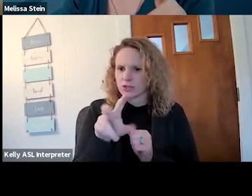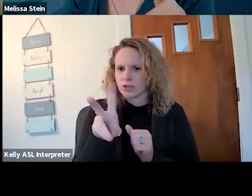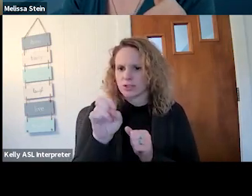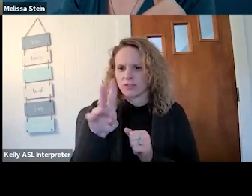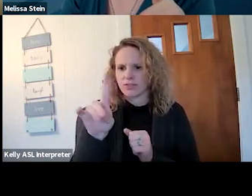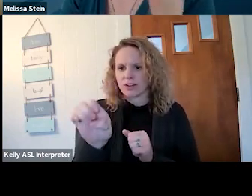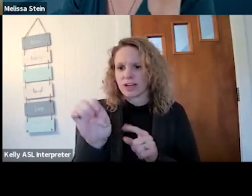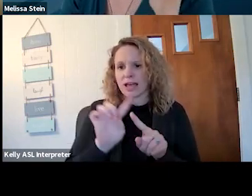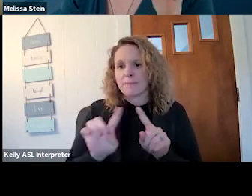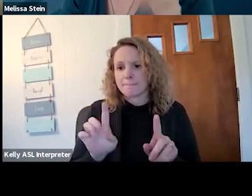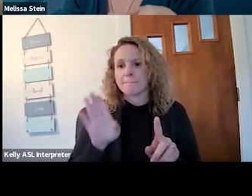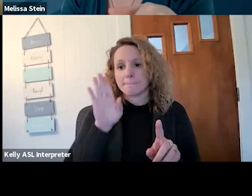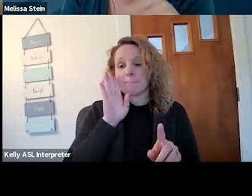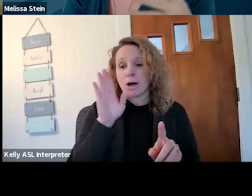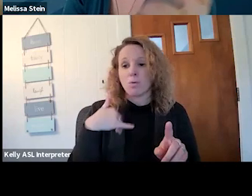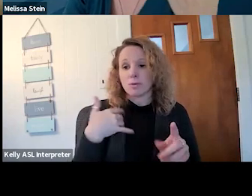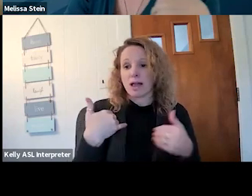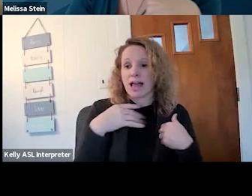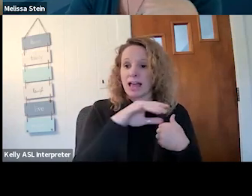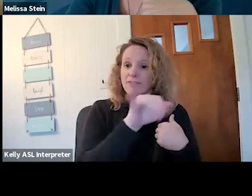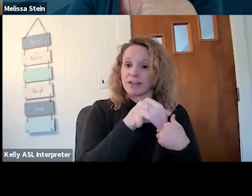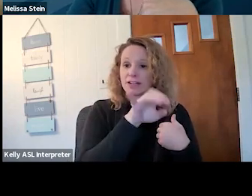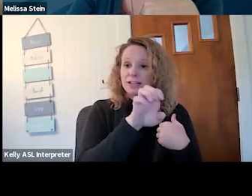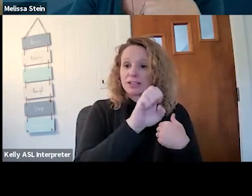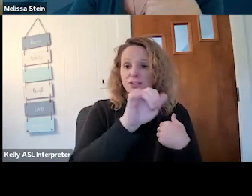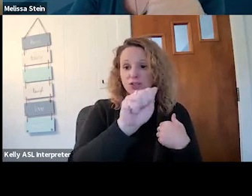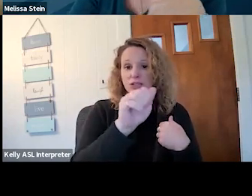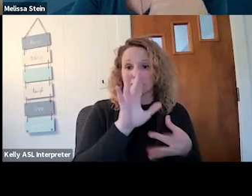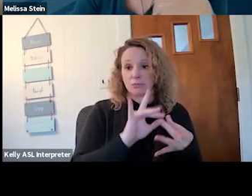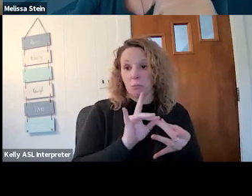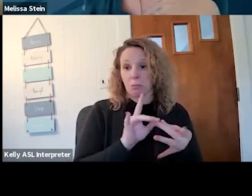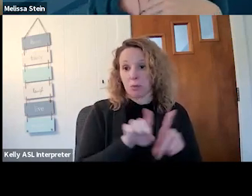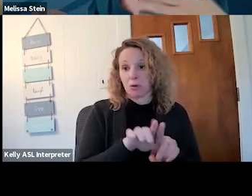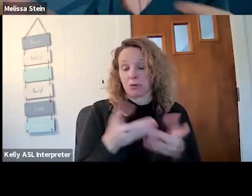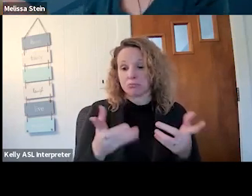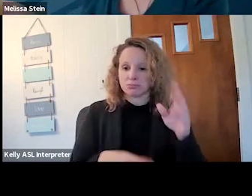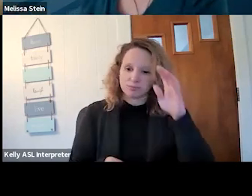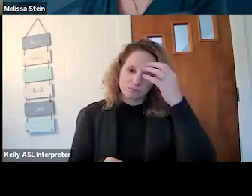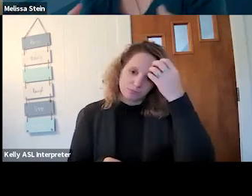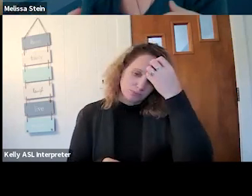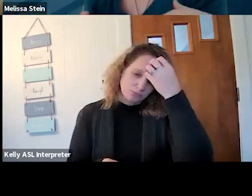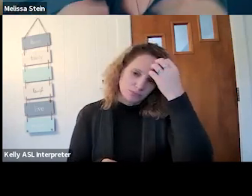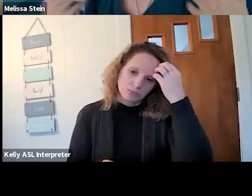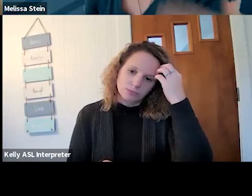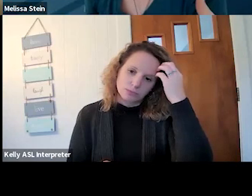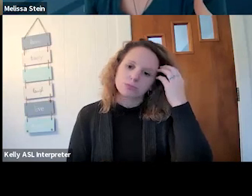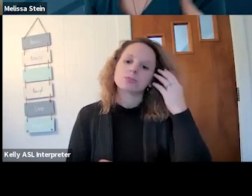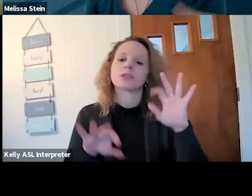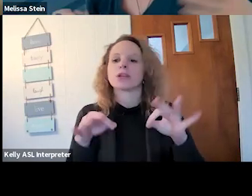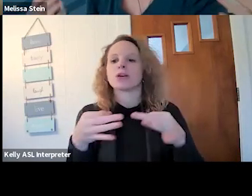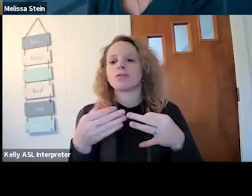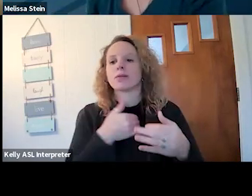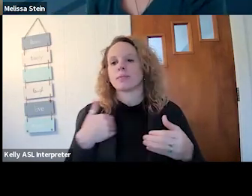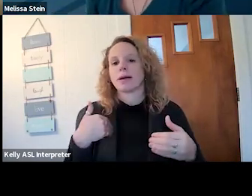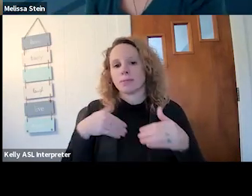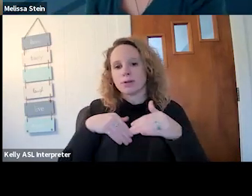but certainly, once again, Jessica, would love for your input. So, bringing family members into the courtroom